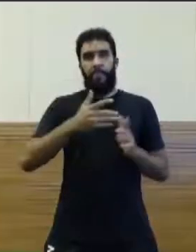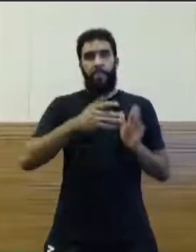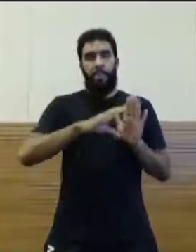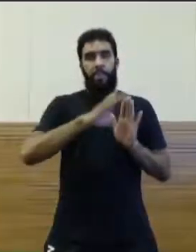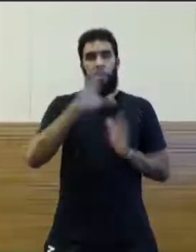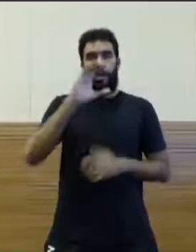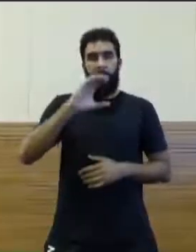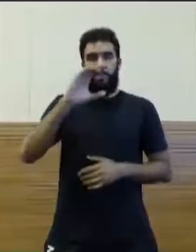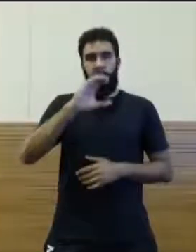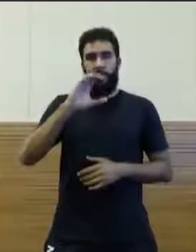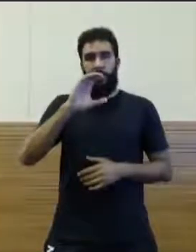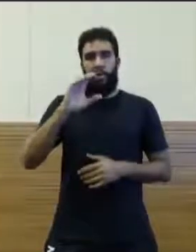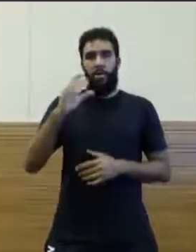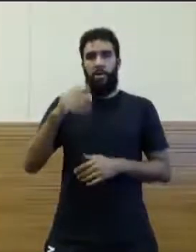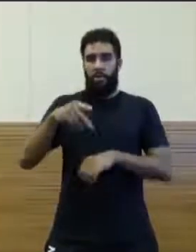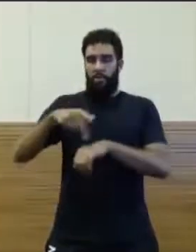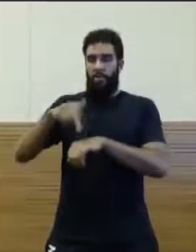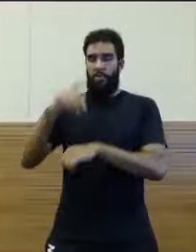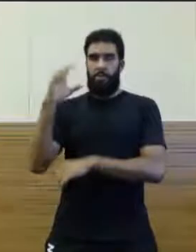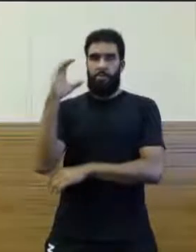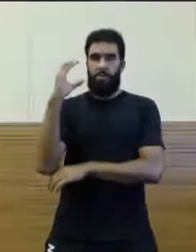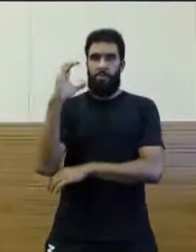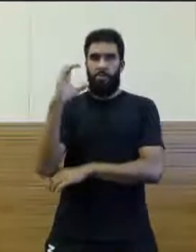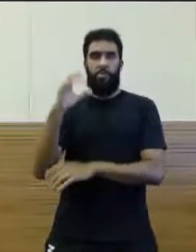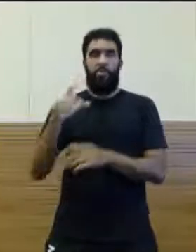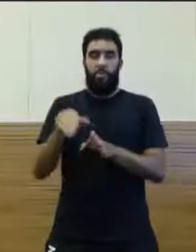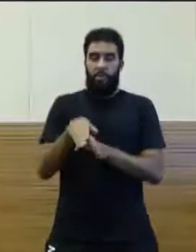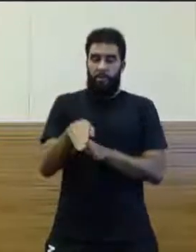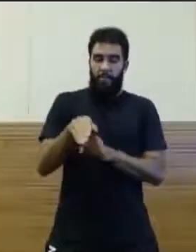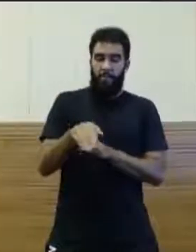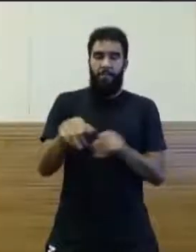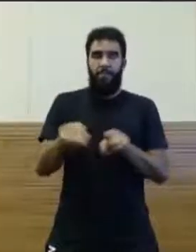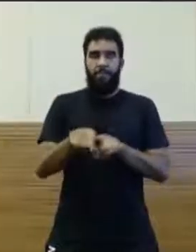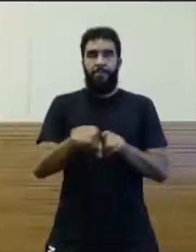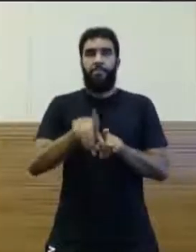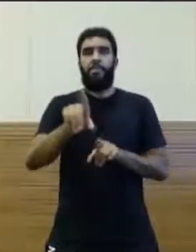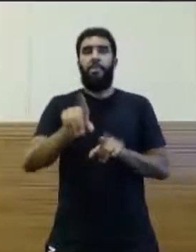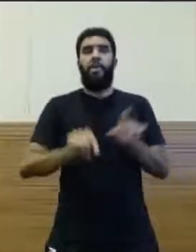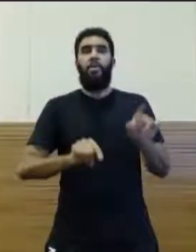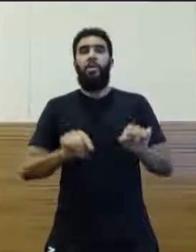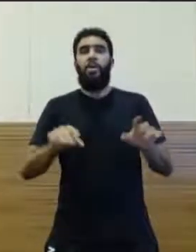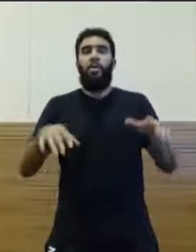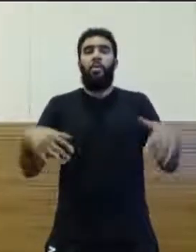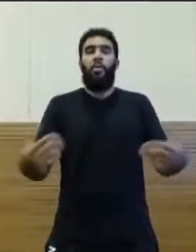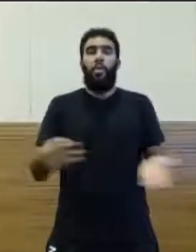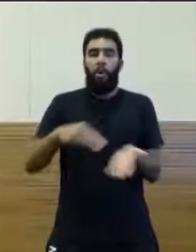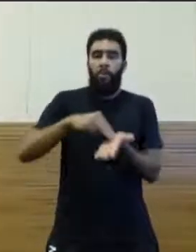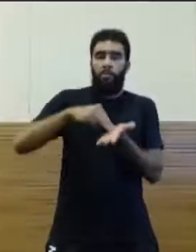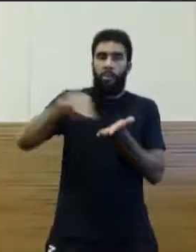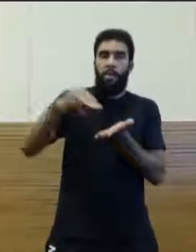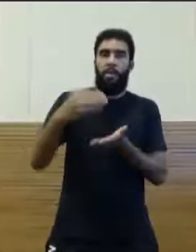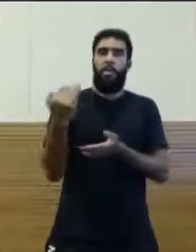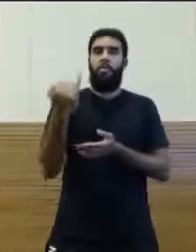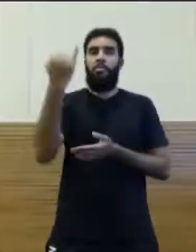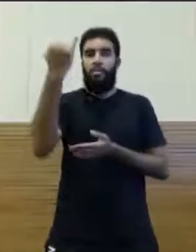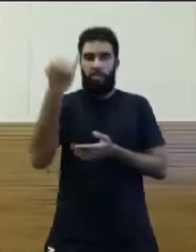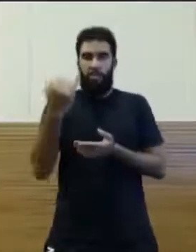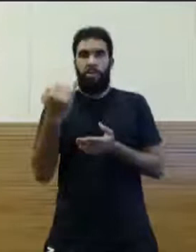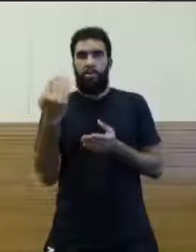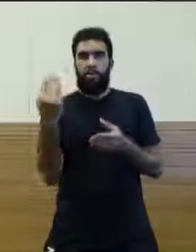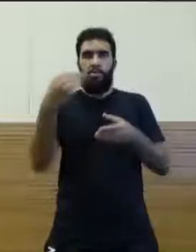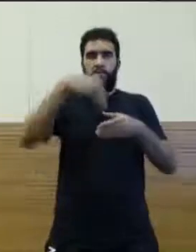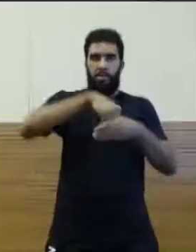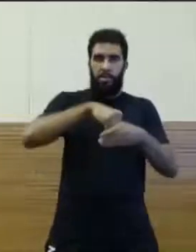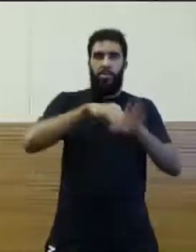scientific evidence of the situations and to define which would be these important